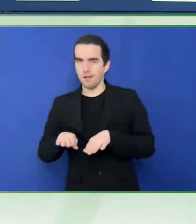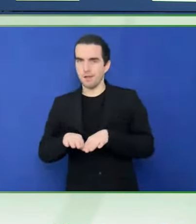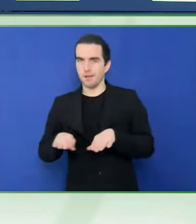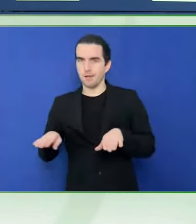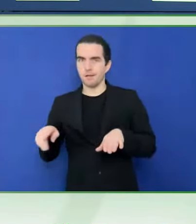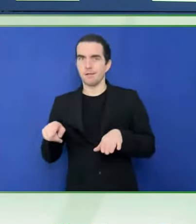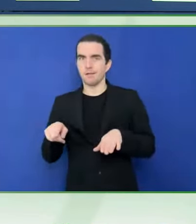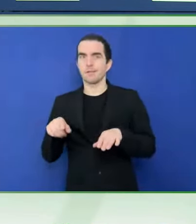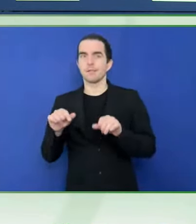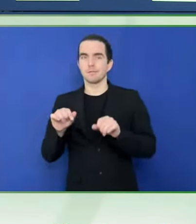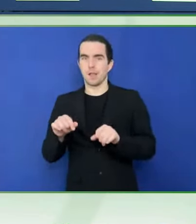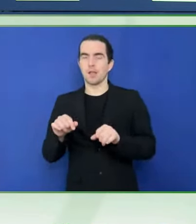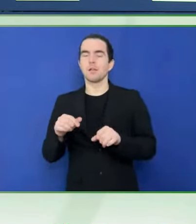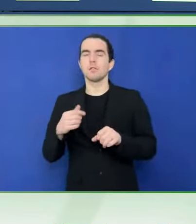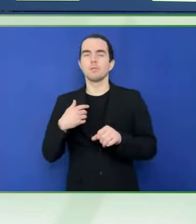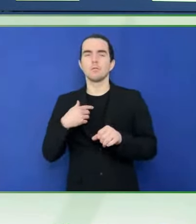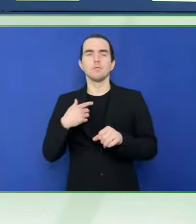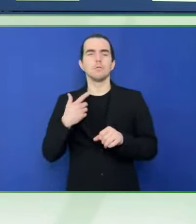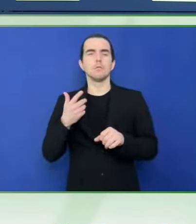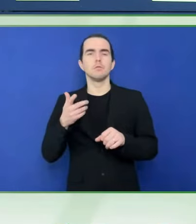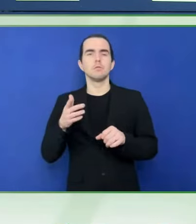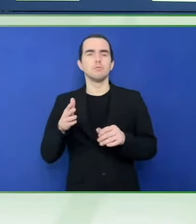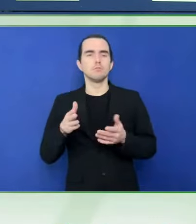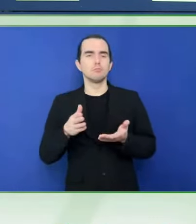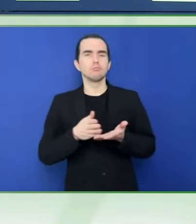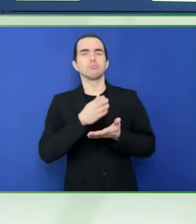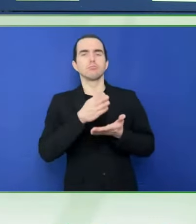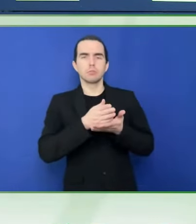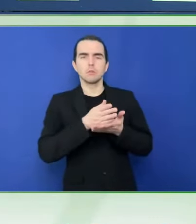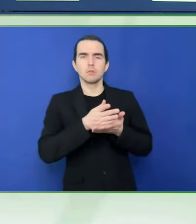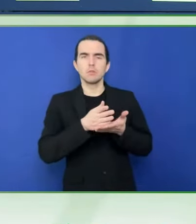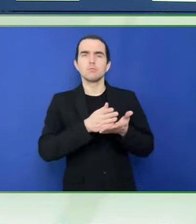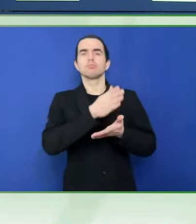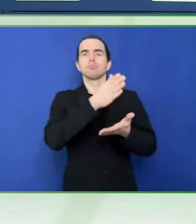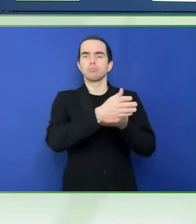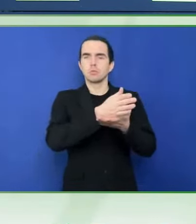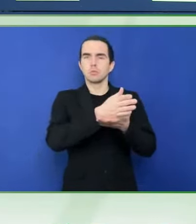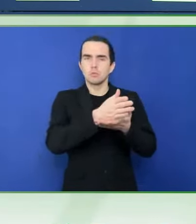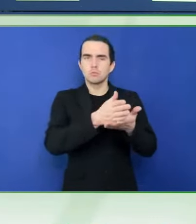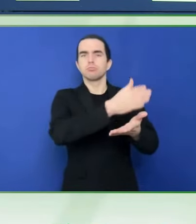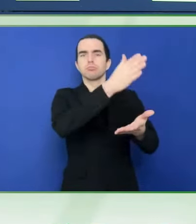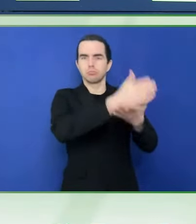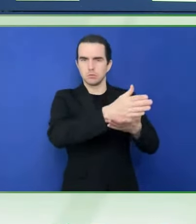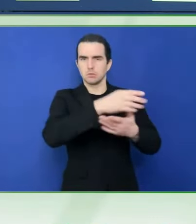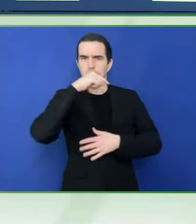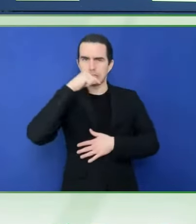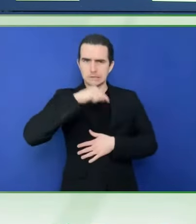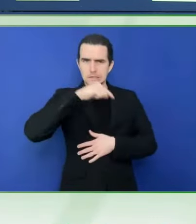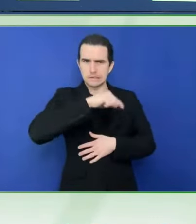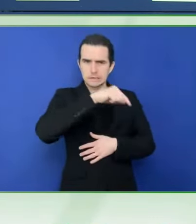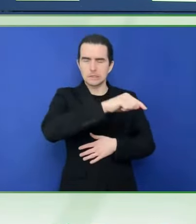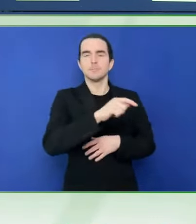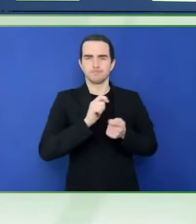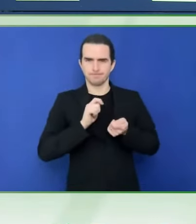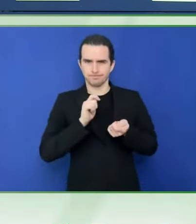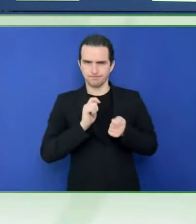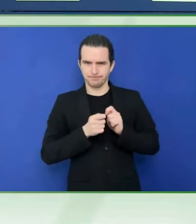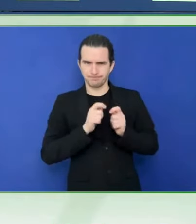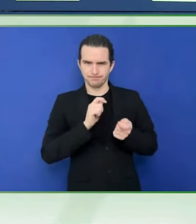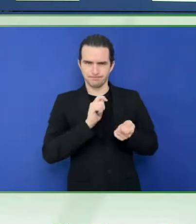Both this fact that these are wide doors and that they have no steps.